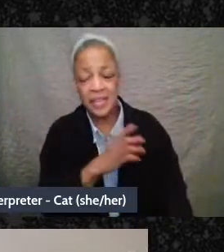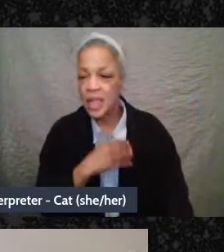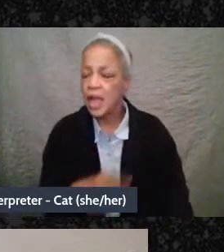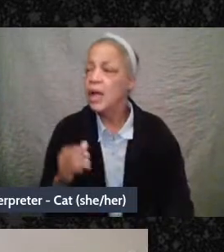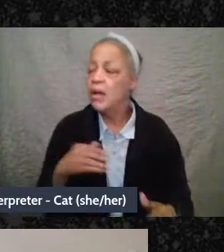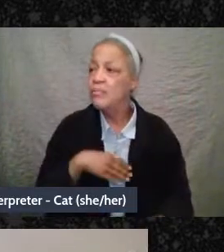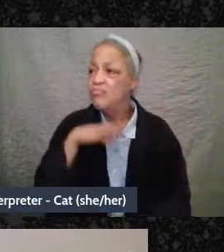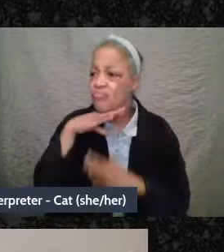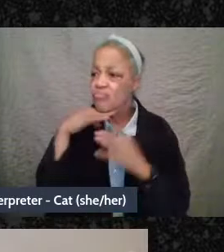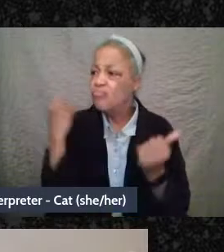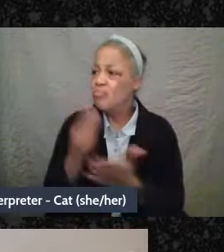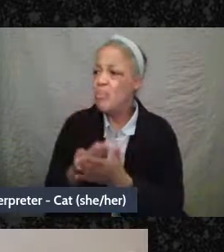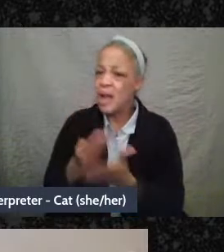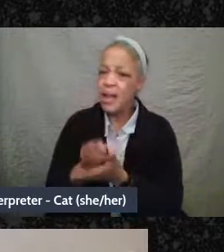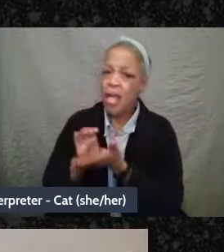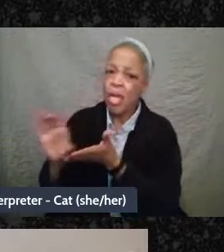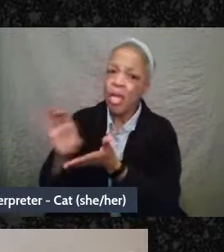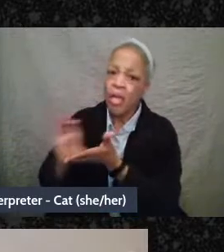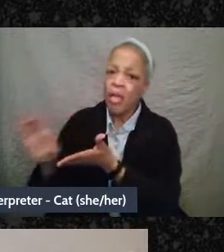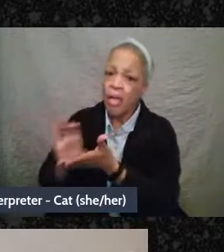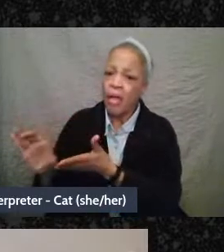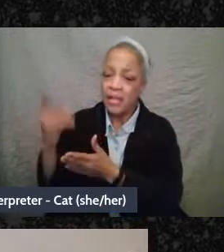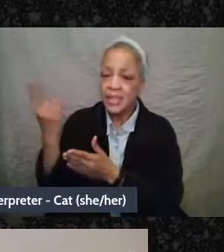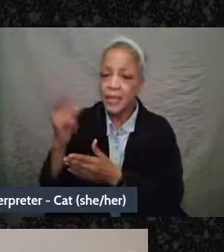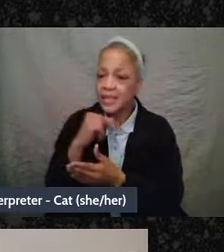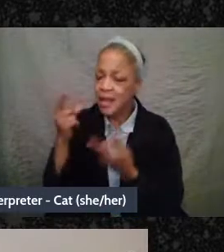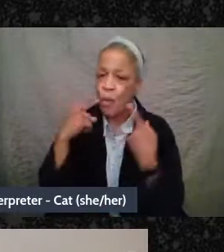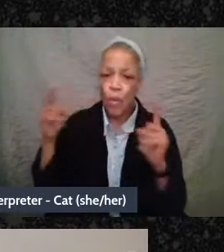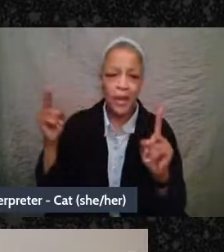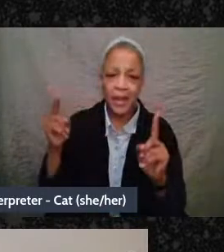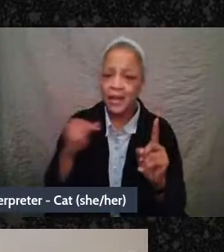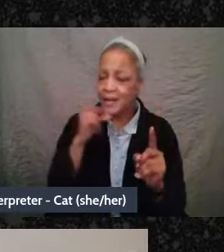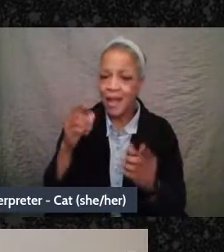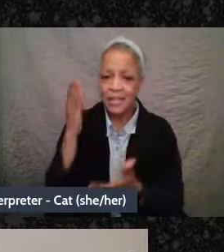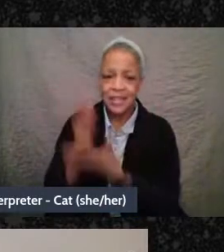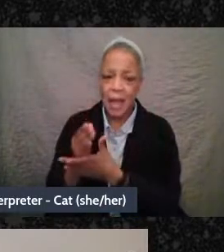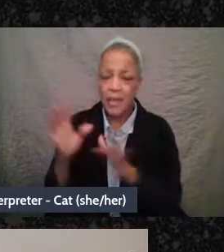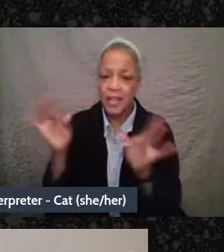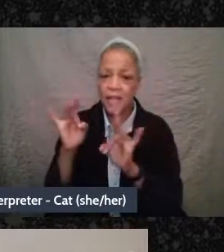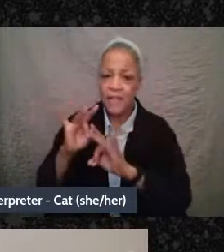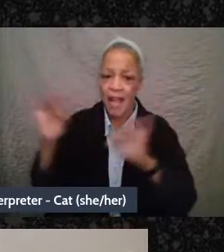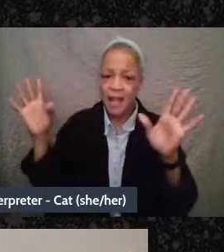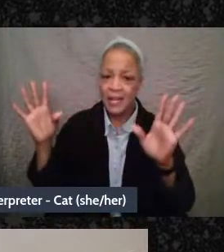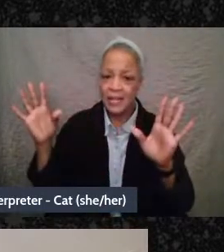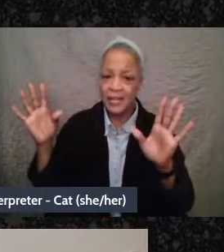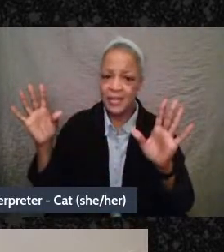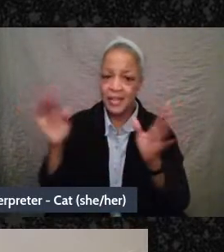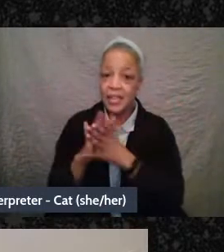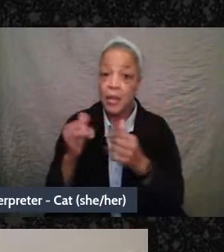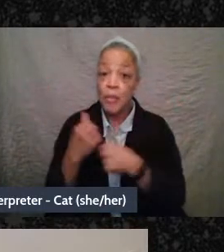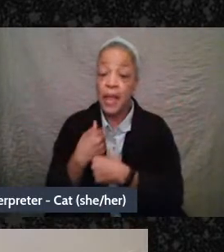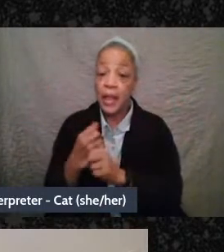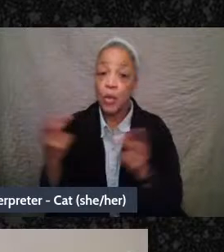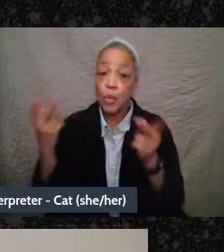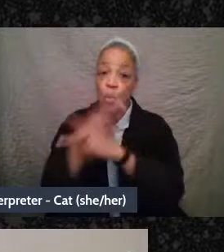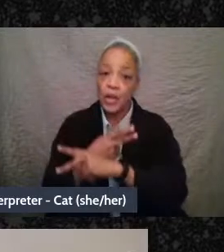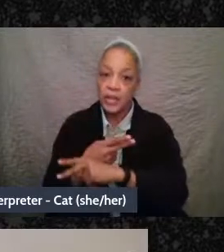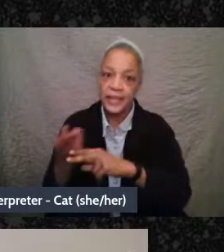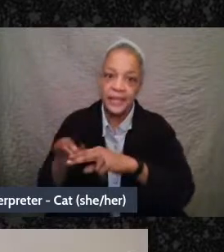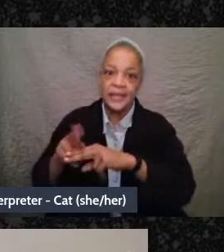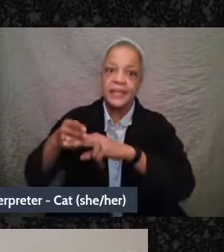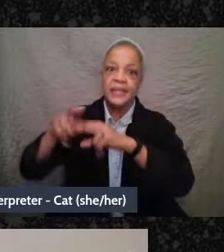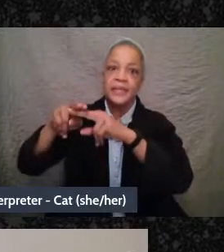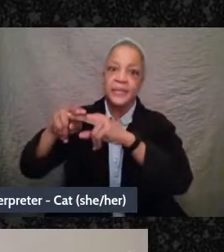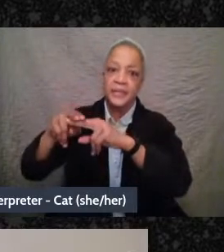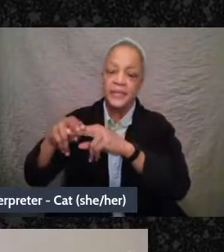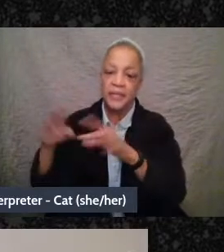poured more and more and more into something that's not actually stopping the violence that I'm experiencing, and it's actually increasing the violence that I'm experiencing.